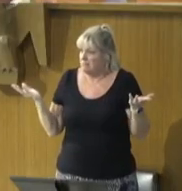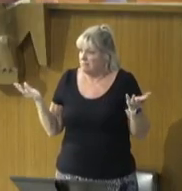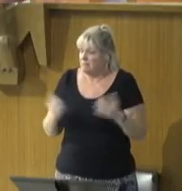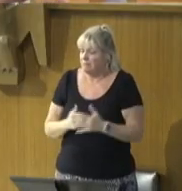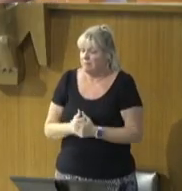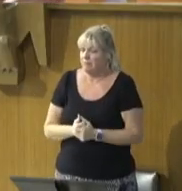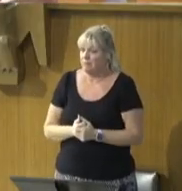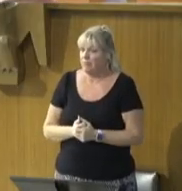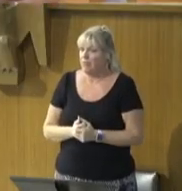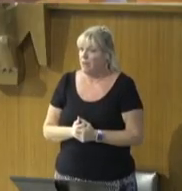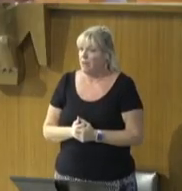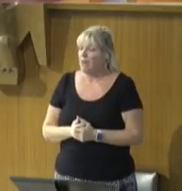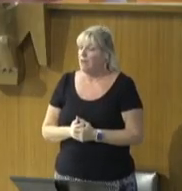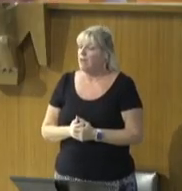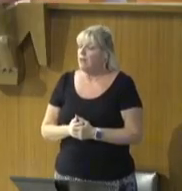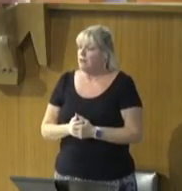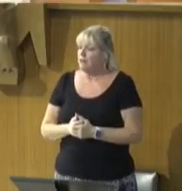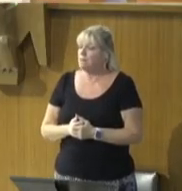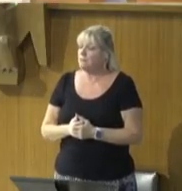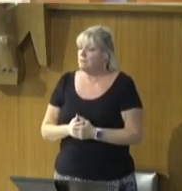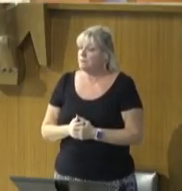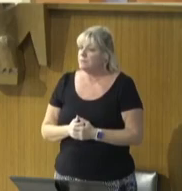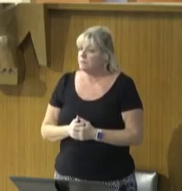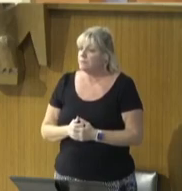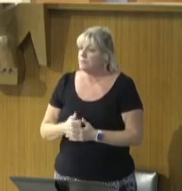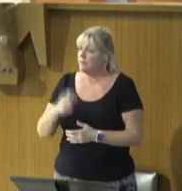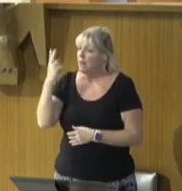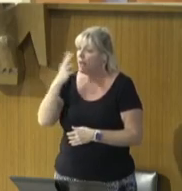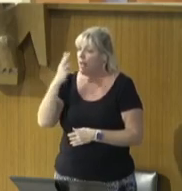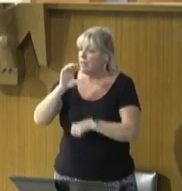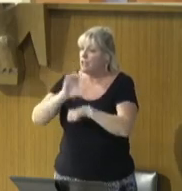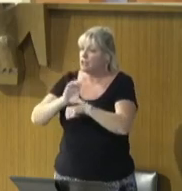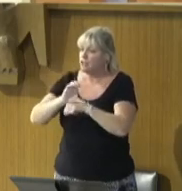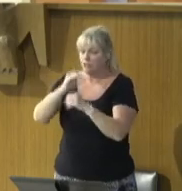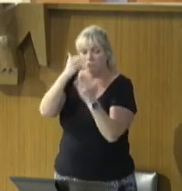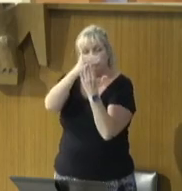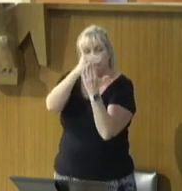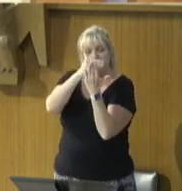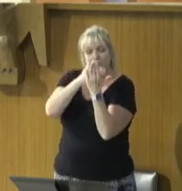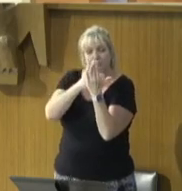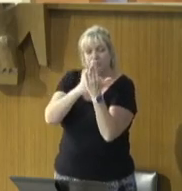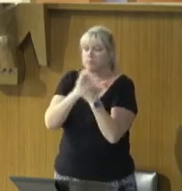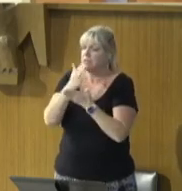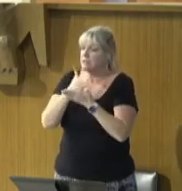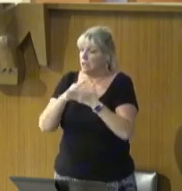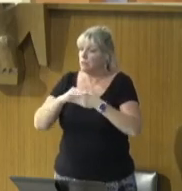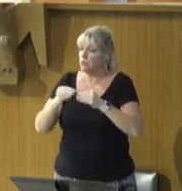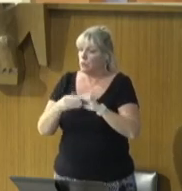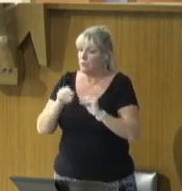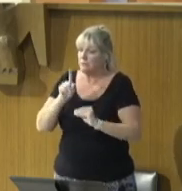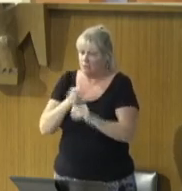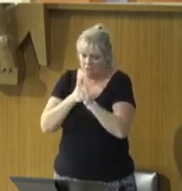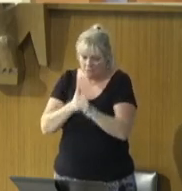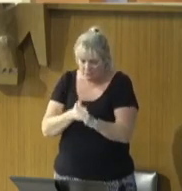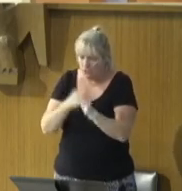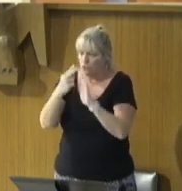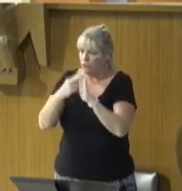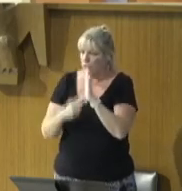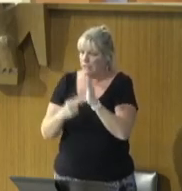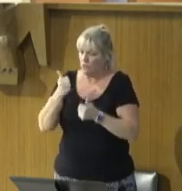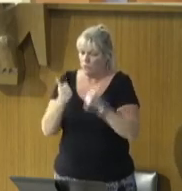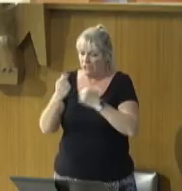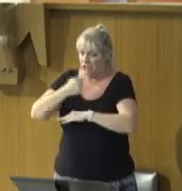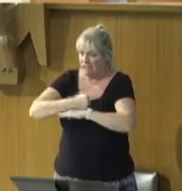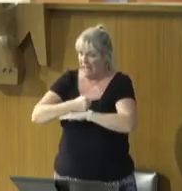lectionary, where biblical texts are assigned to be read on specific days, the story of the crossing of the Reed